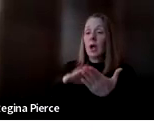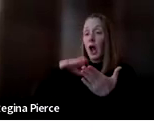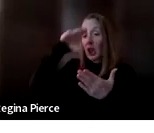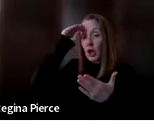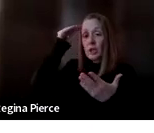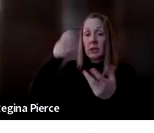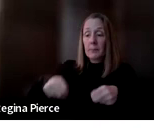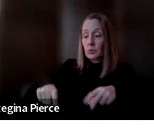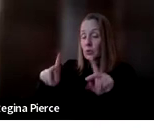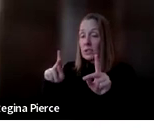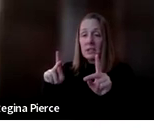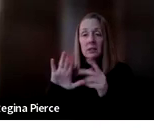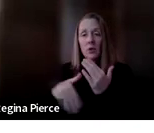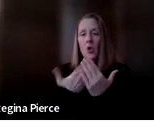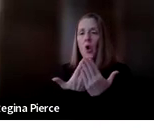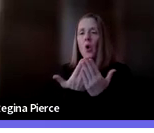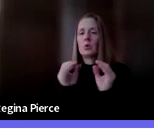and those are all going to be free for you.